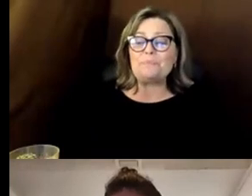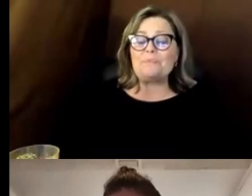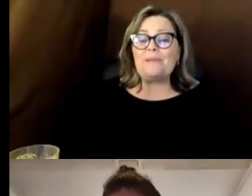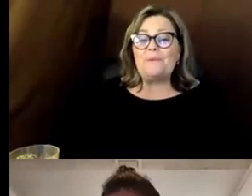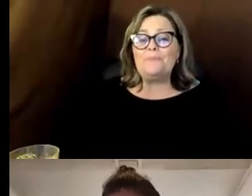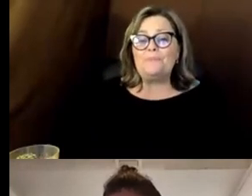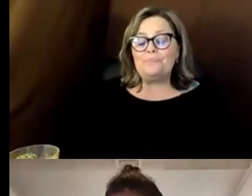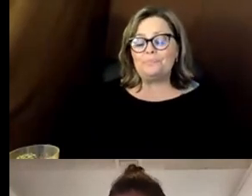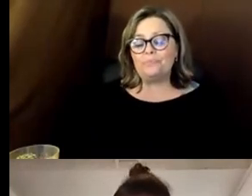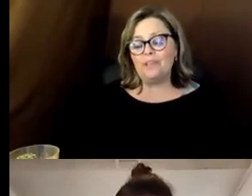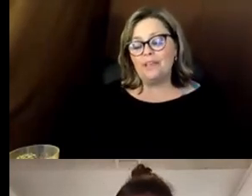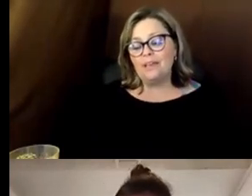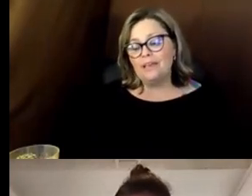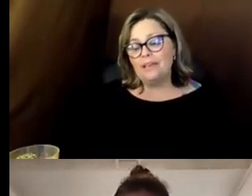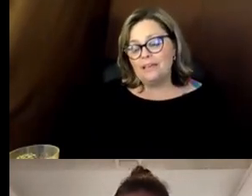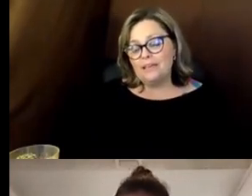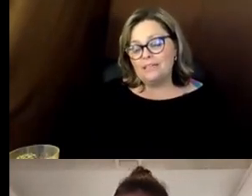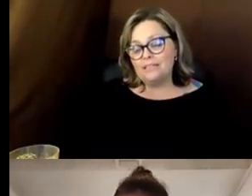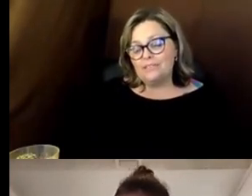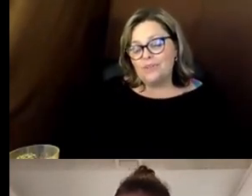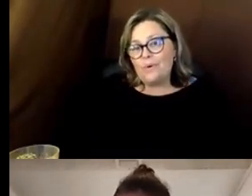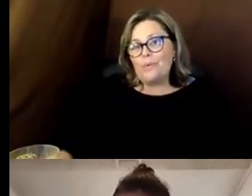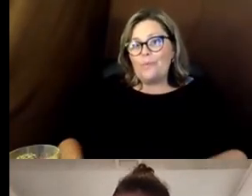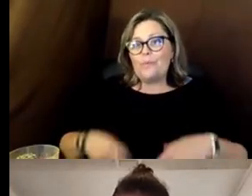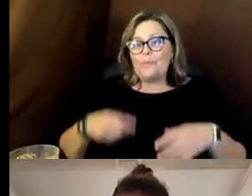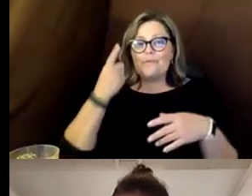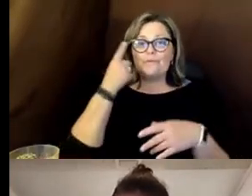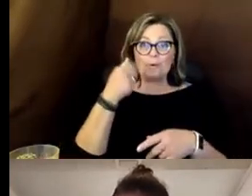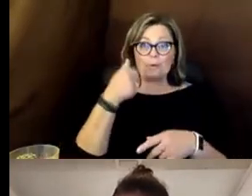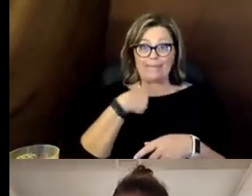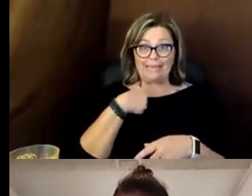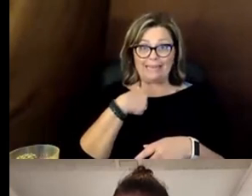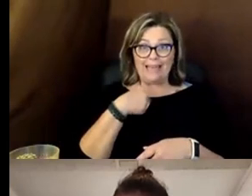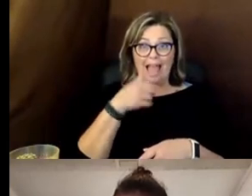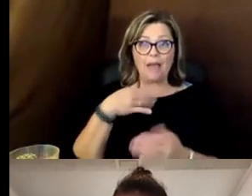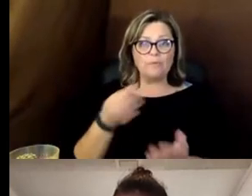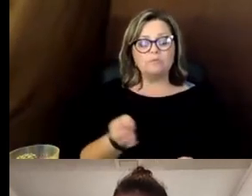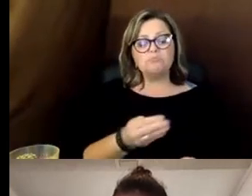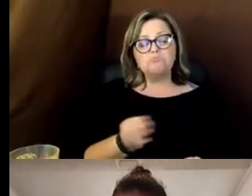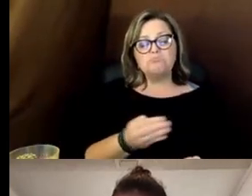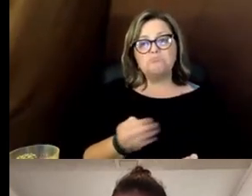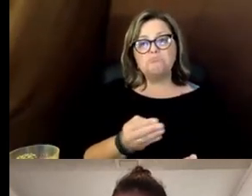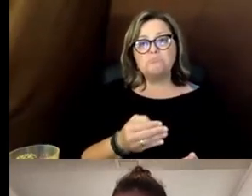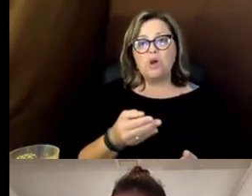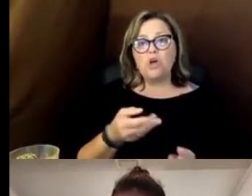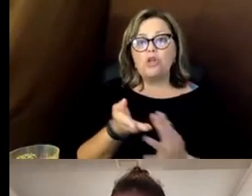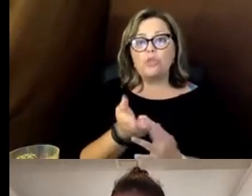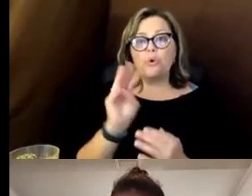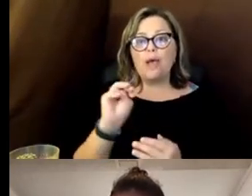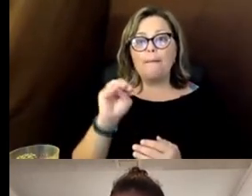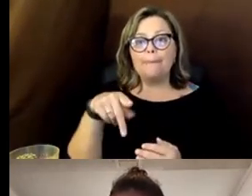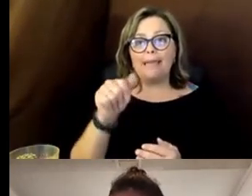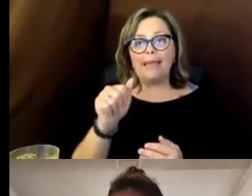I'll share just a little bit, you know, some of the things that were very striking as I reviewed the master plan and kind of thought about how it fits with some of the things that we